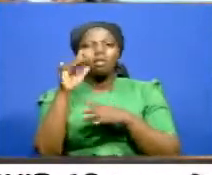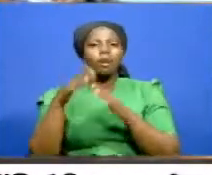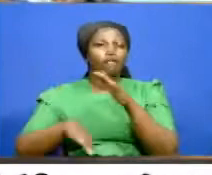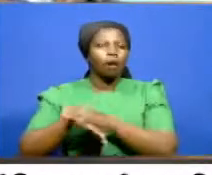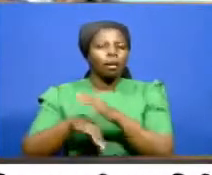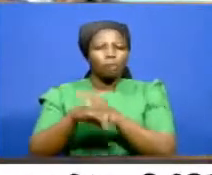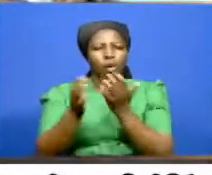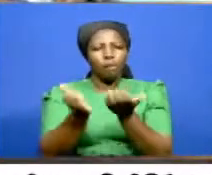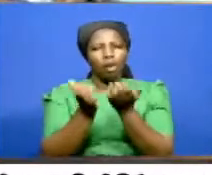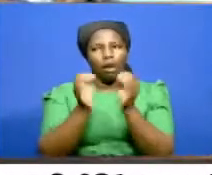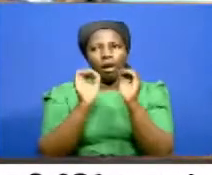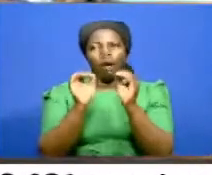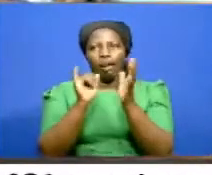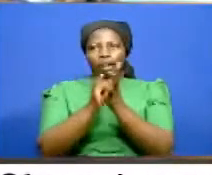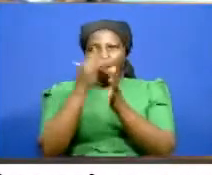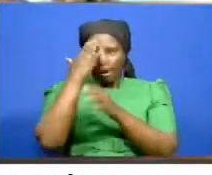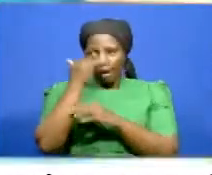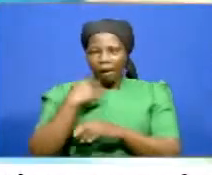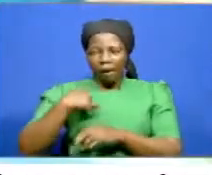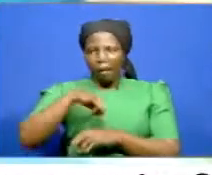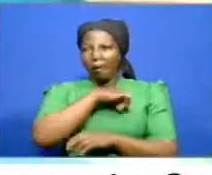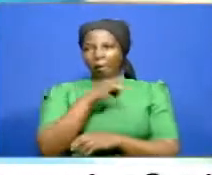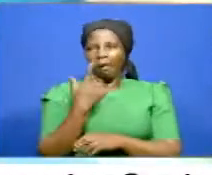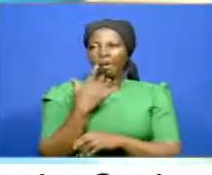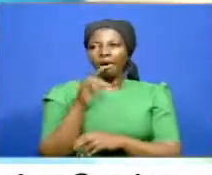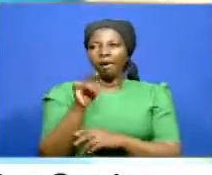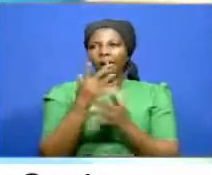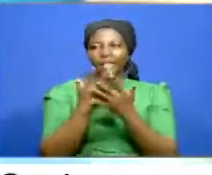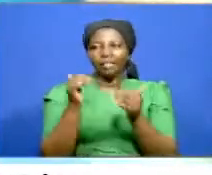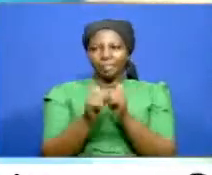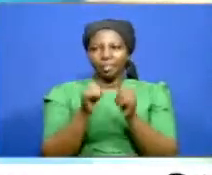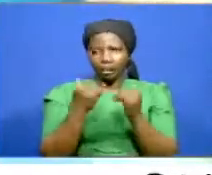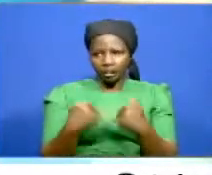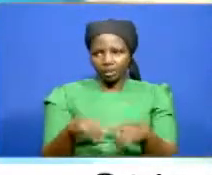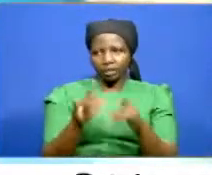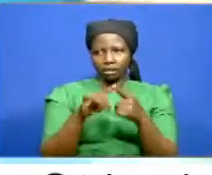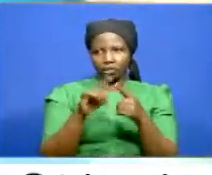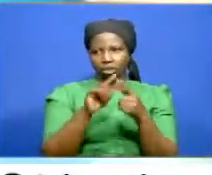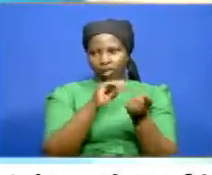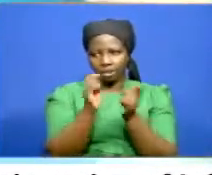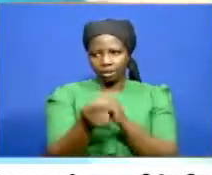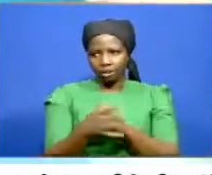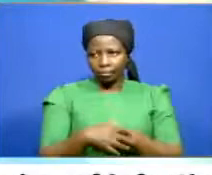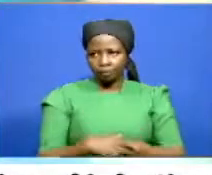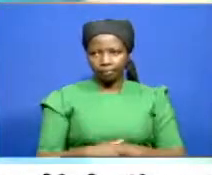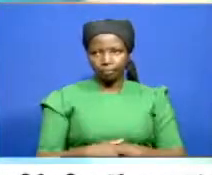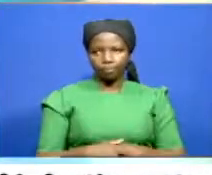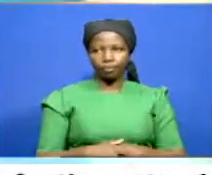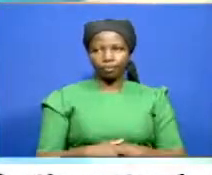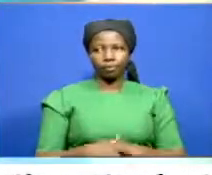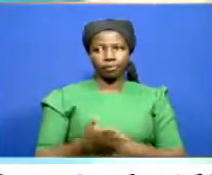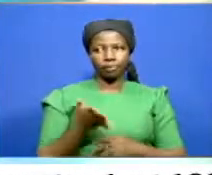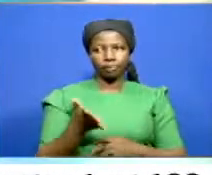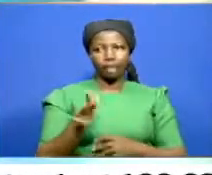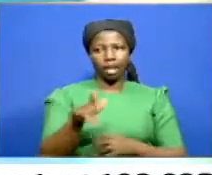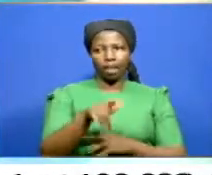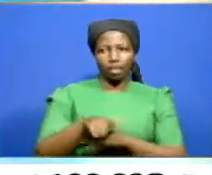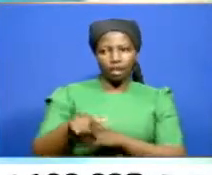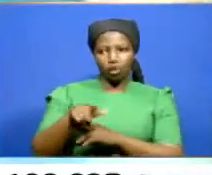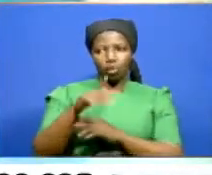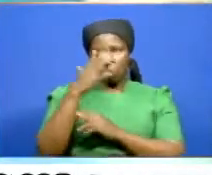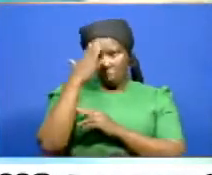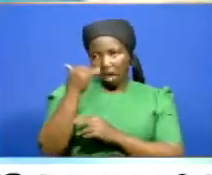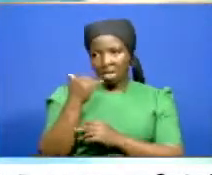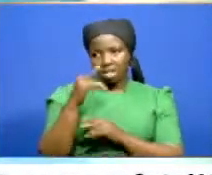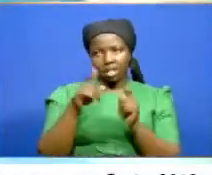Mm-hmm. And that's why we are not really, it's something that we are trying to change. It's a cycle that we are trying to break here in locally, because you find that probably teams